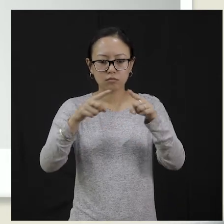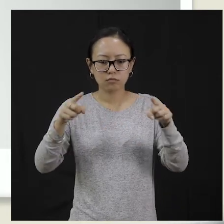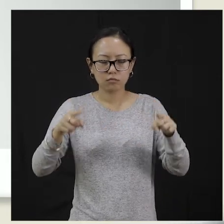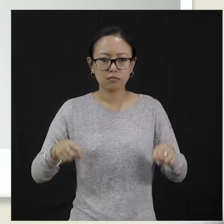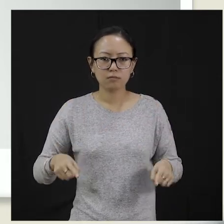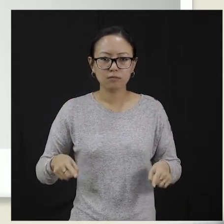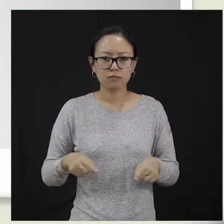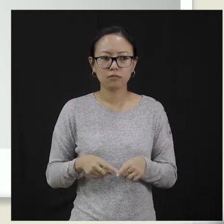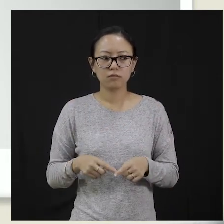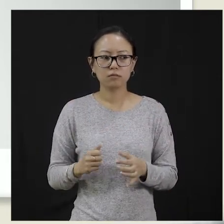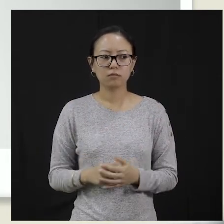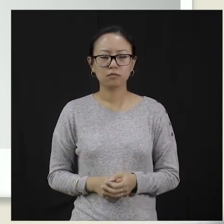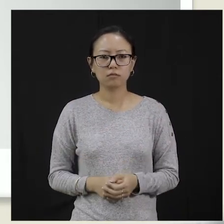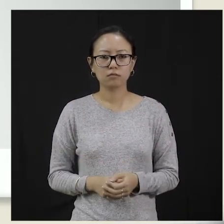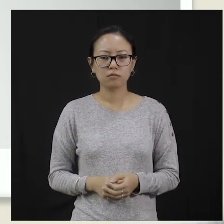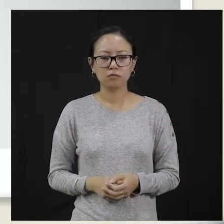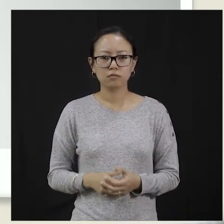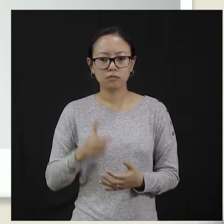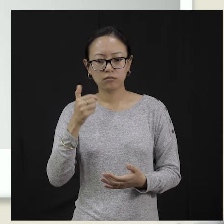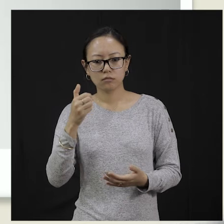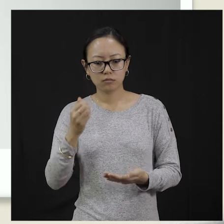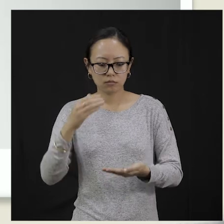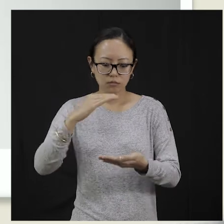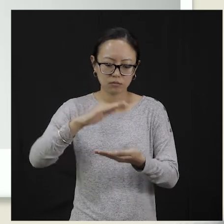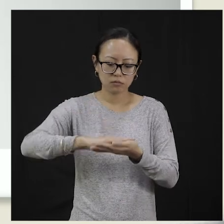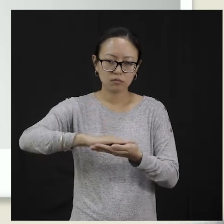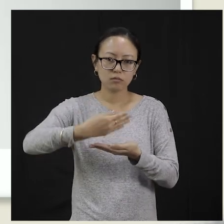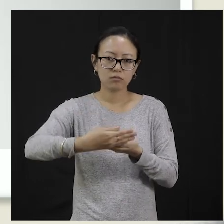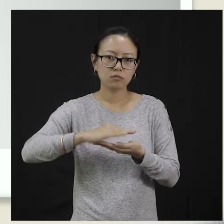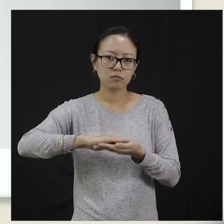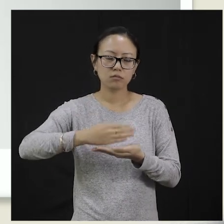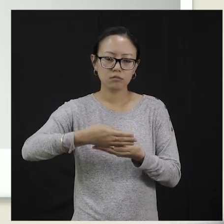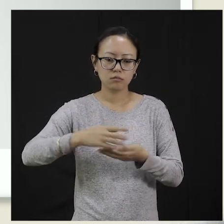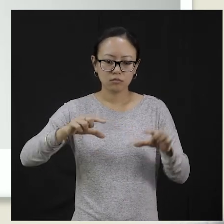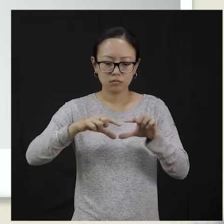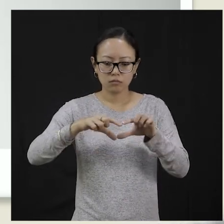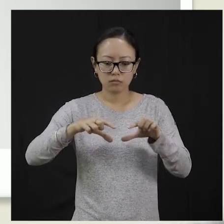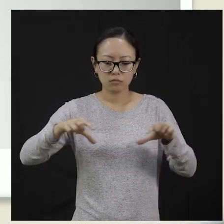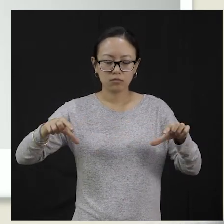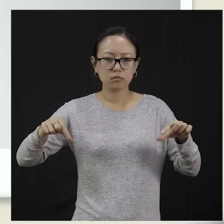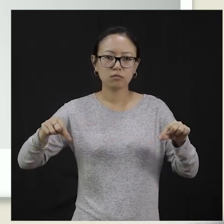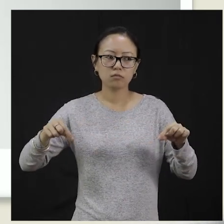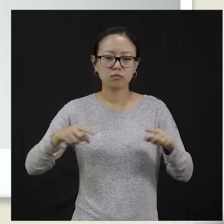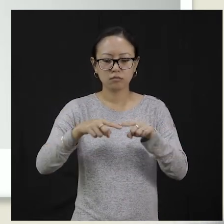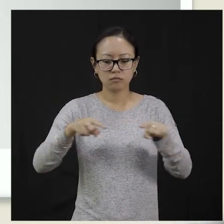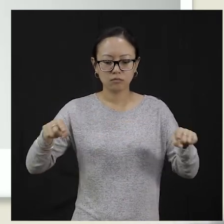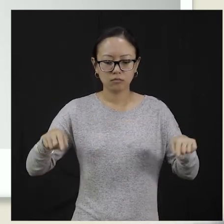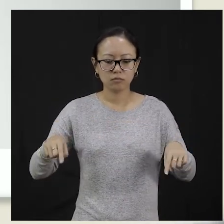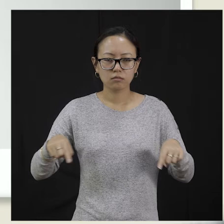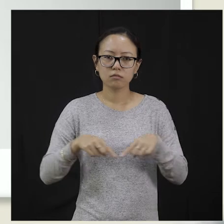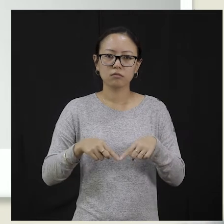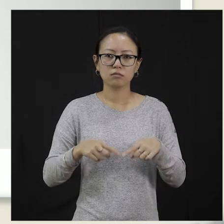rectangle in shape. Then this is a pencil box, right? Yes, this is also in which